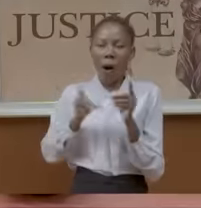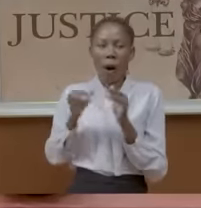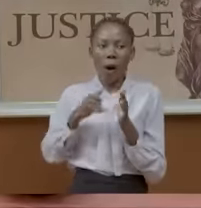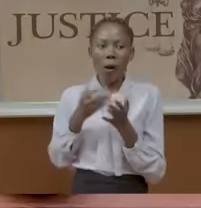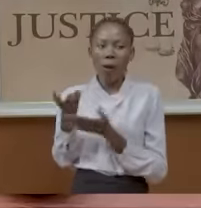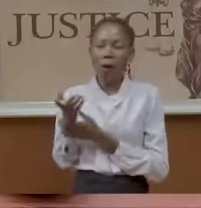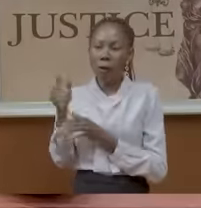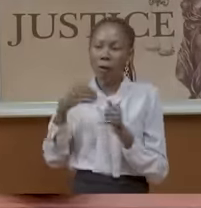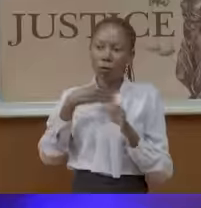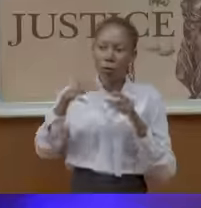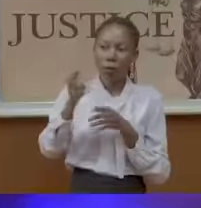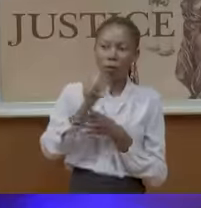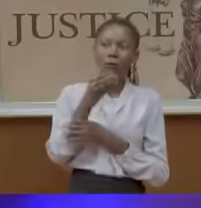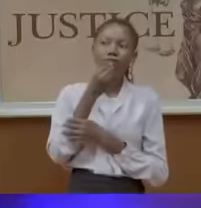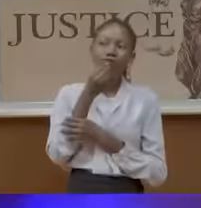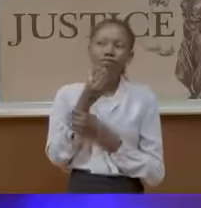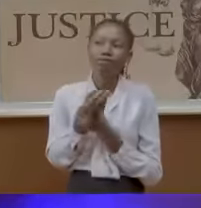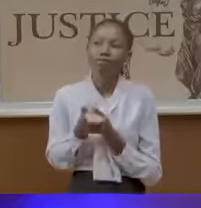Because you have to give them upkeep.